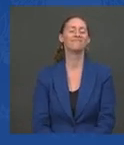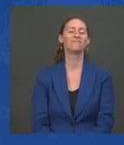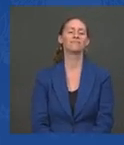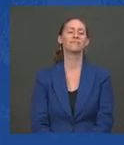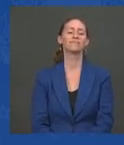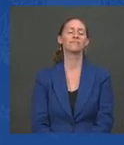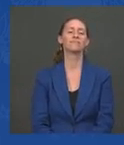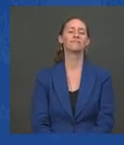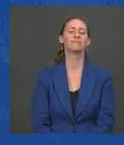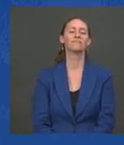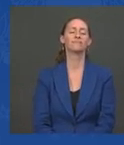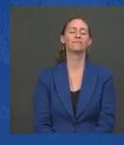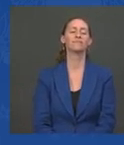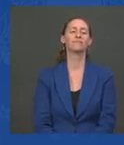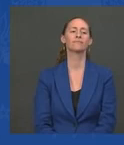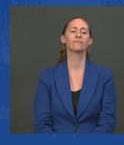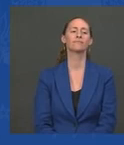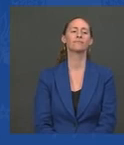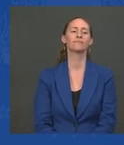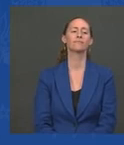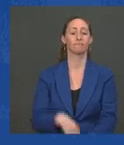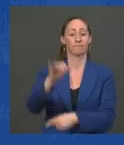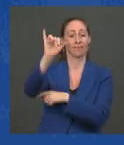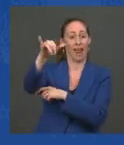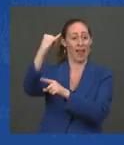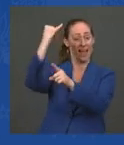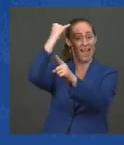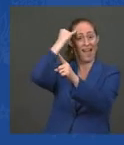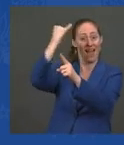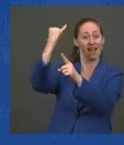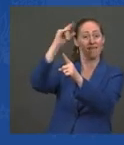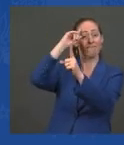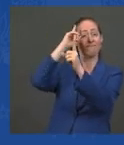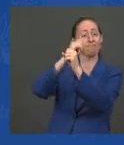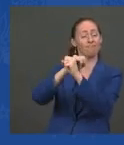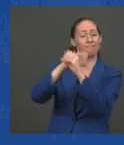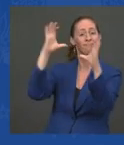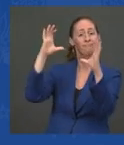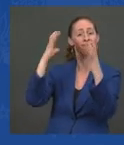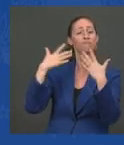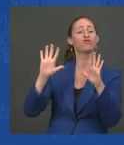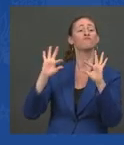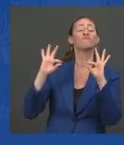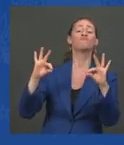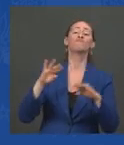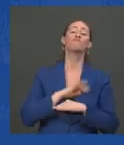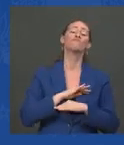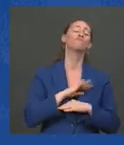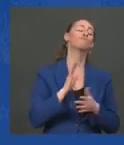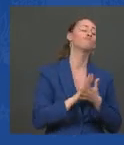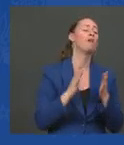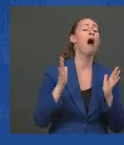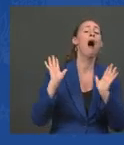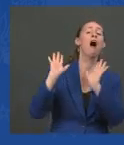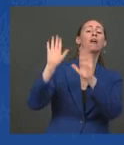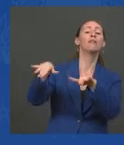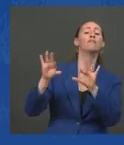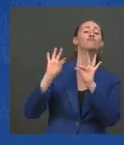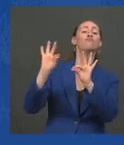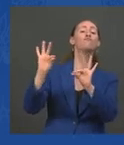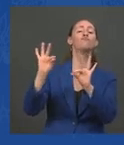up to that idea. But we've never walked away from it fully. We've never walked